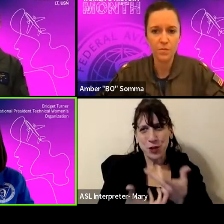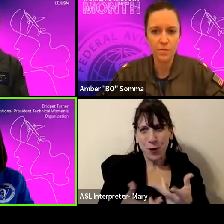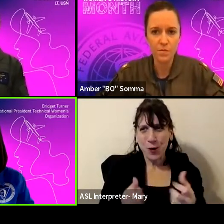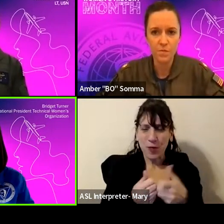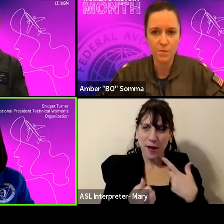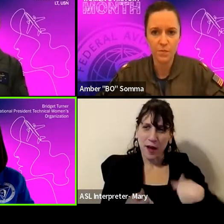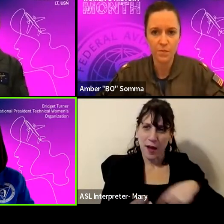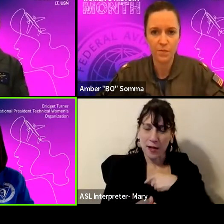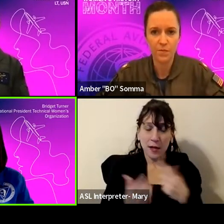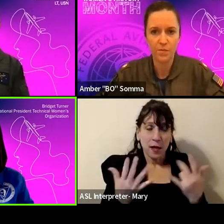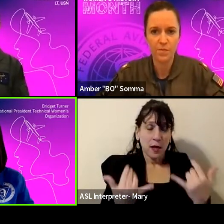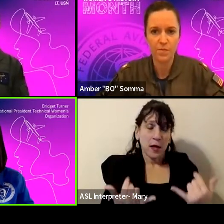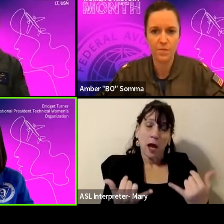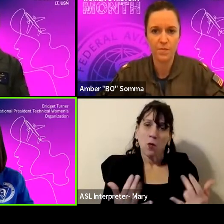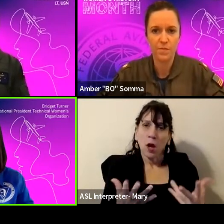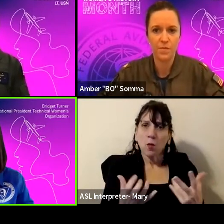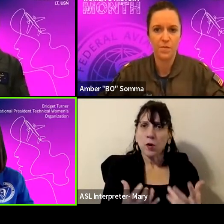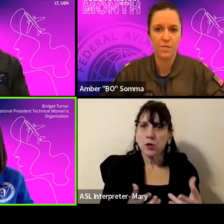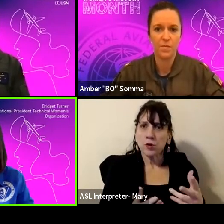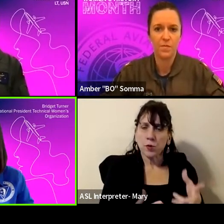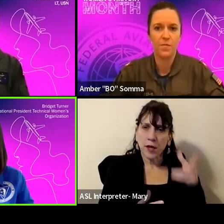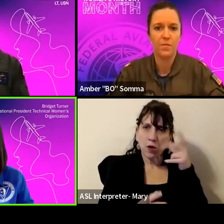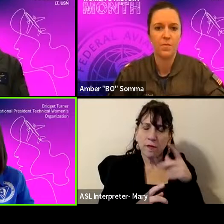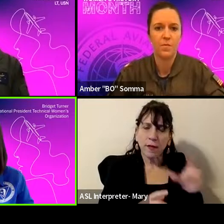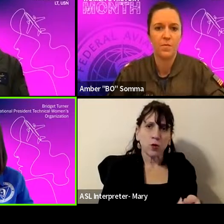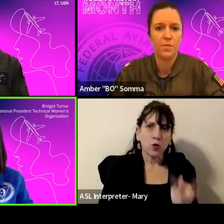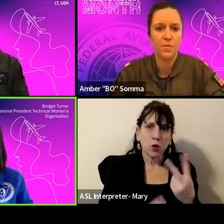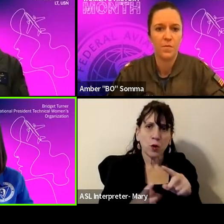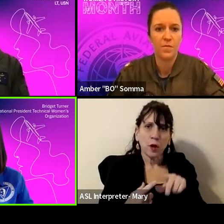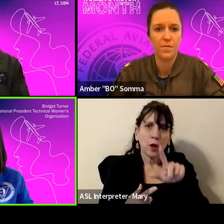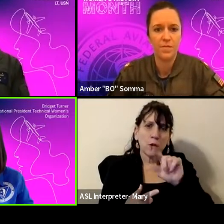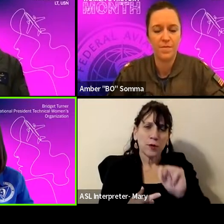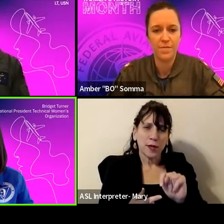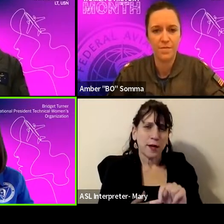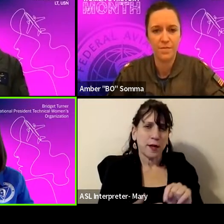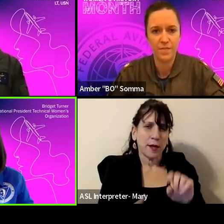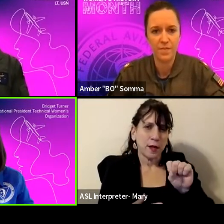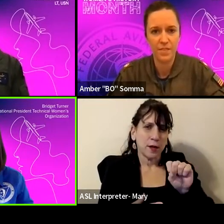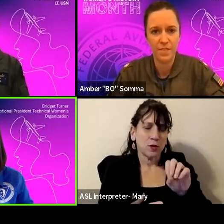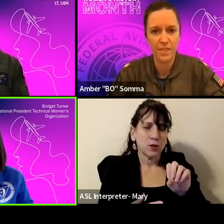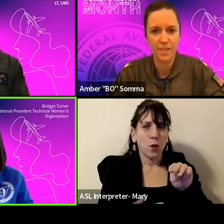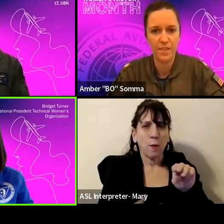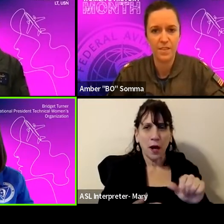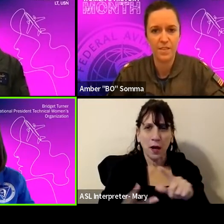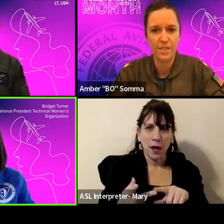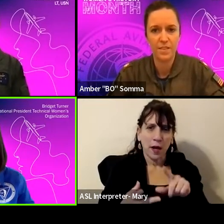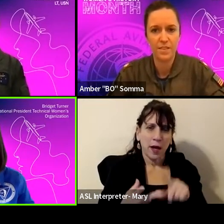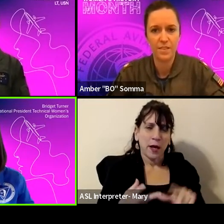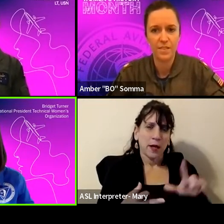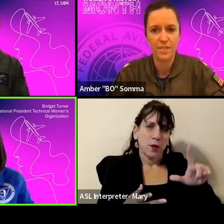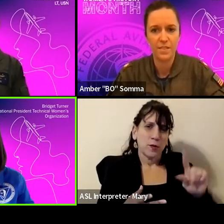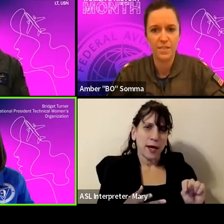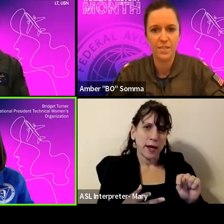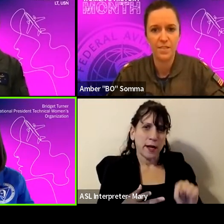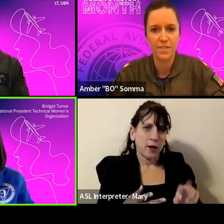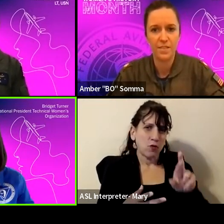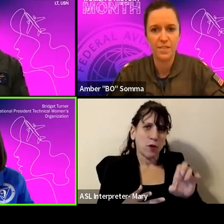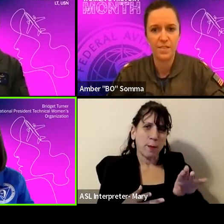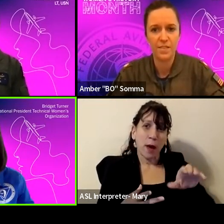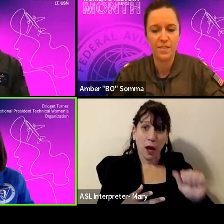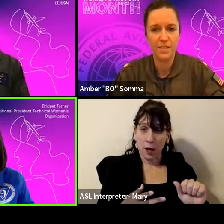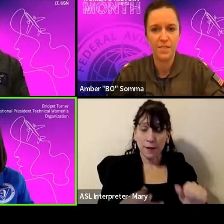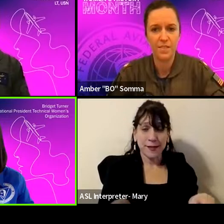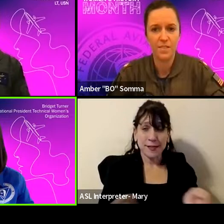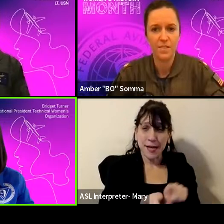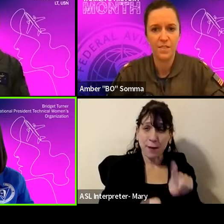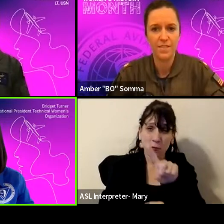And I want to hear from the other two, Lieutenant Summer and Lieutenant Rebecca, the same question, because you all are in this field. So we